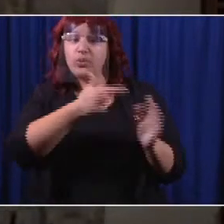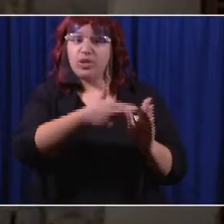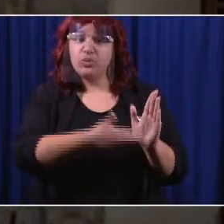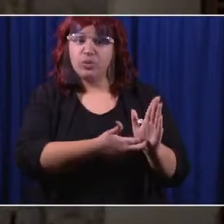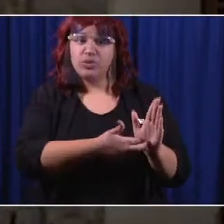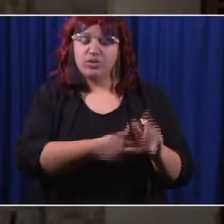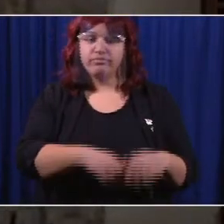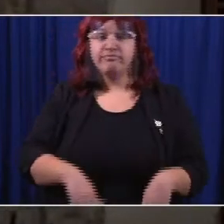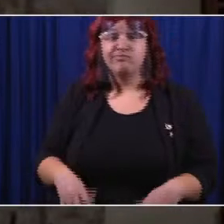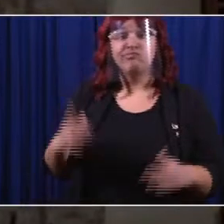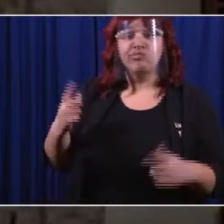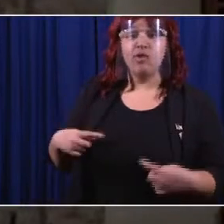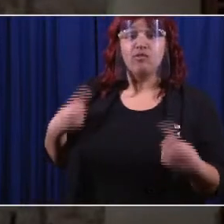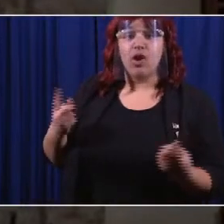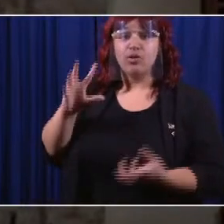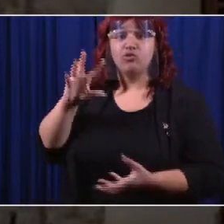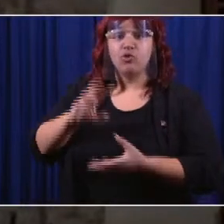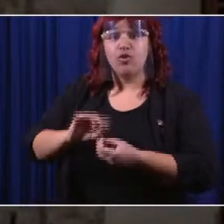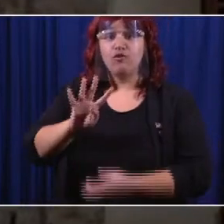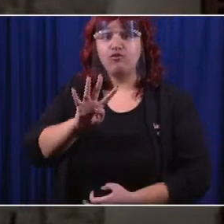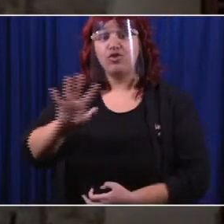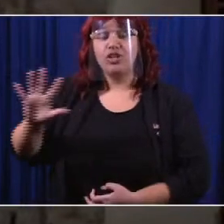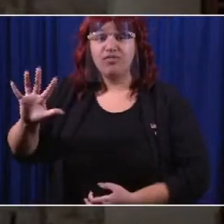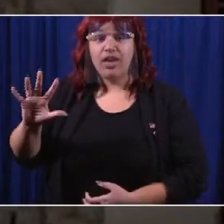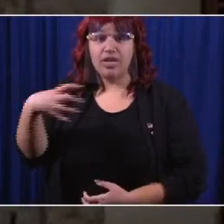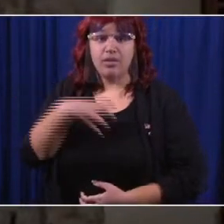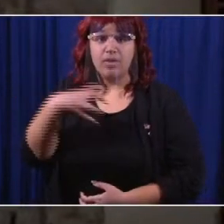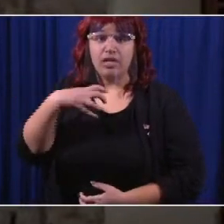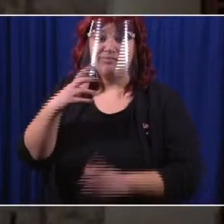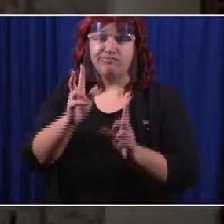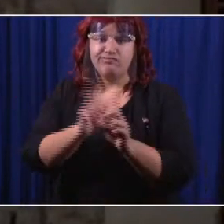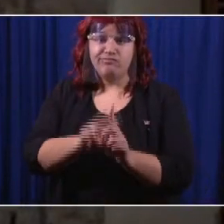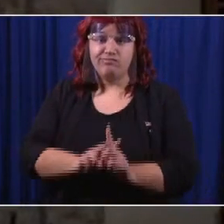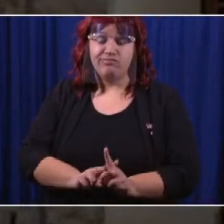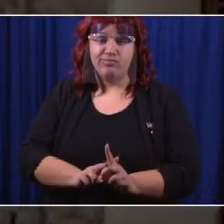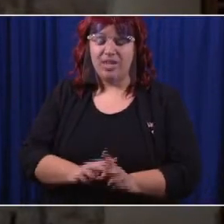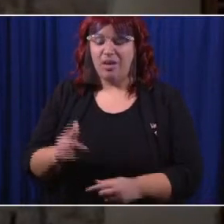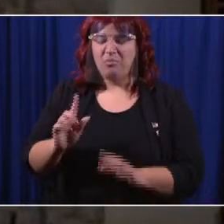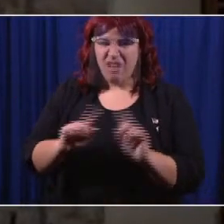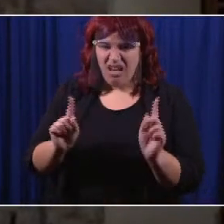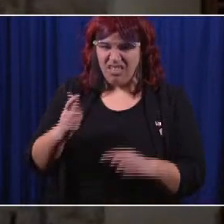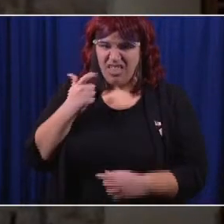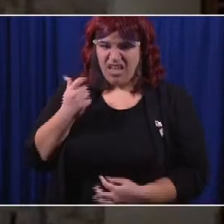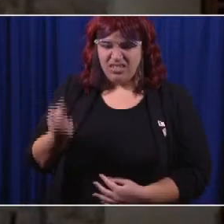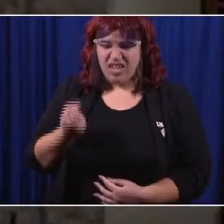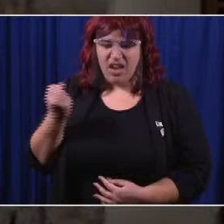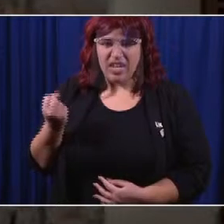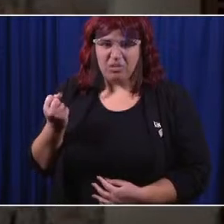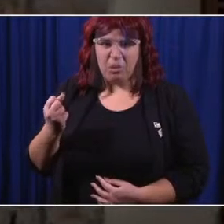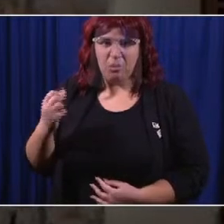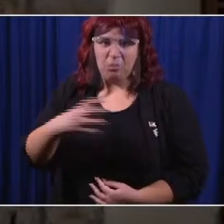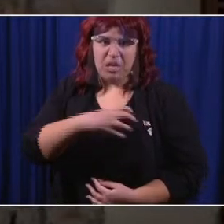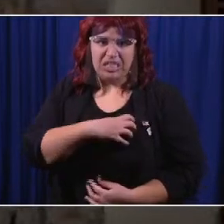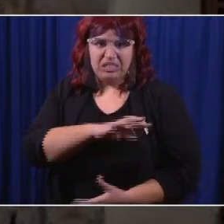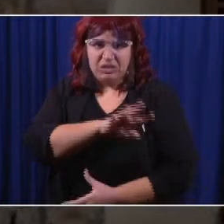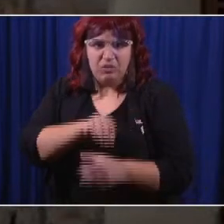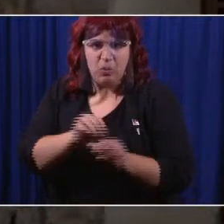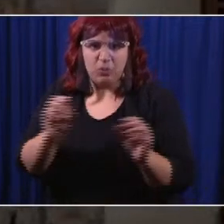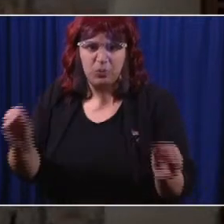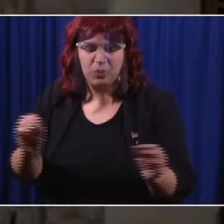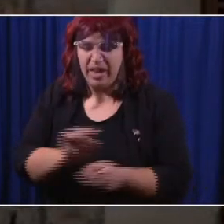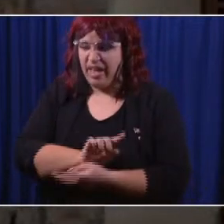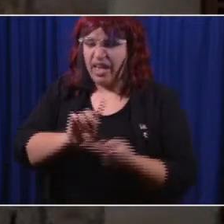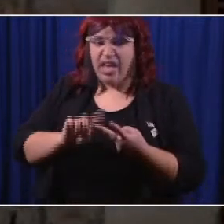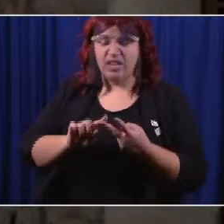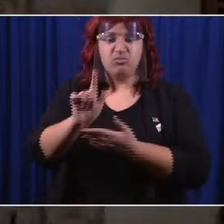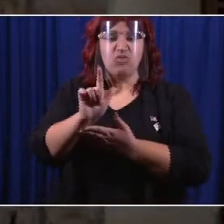of pandemic-related health issues. Yet on Saturday, police did nothing and the prosecutor did not step in.